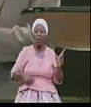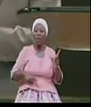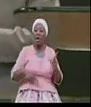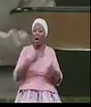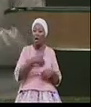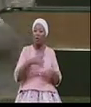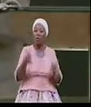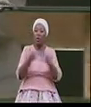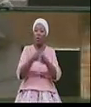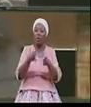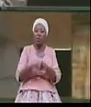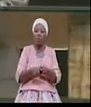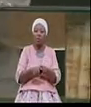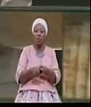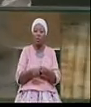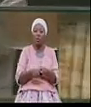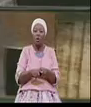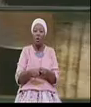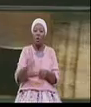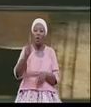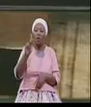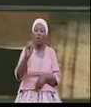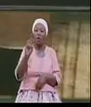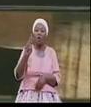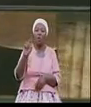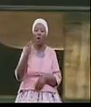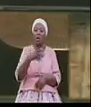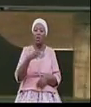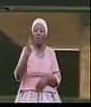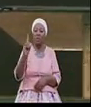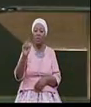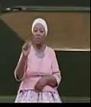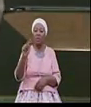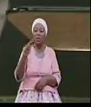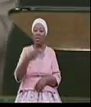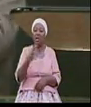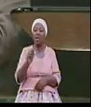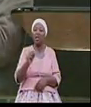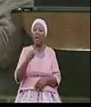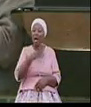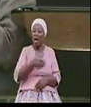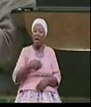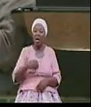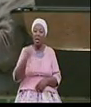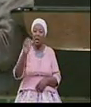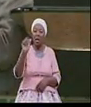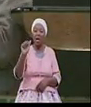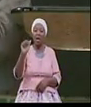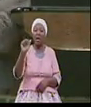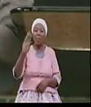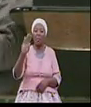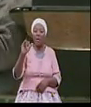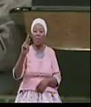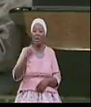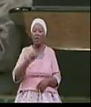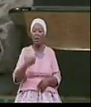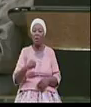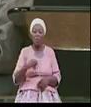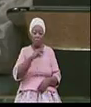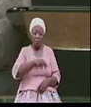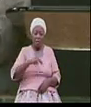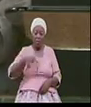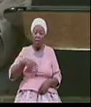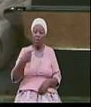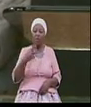also, Korah, Dathan, and Abiram, members of the Levite